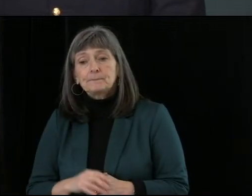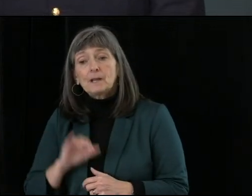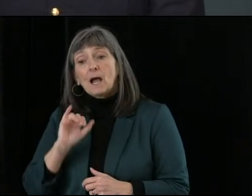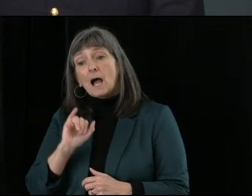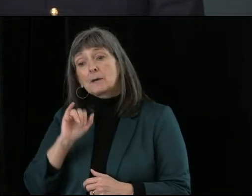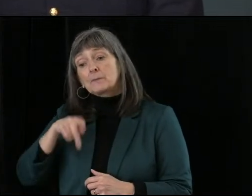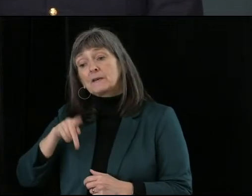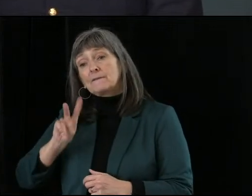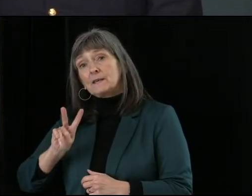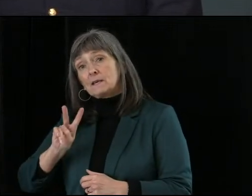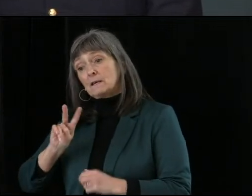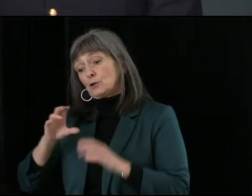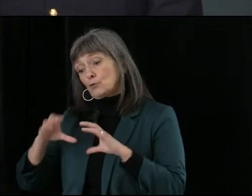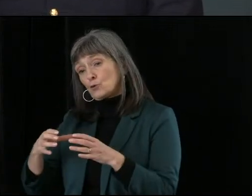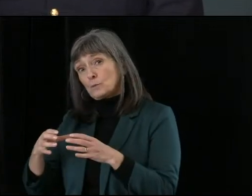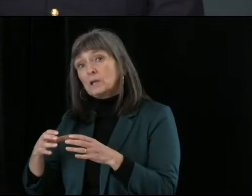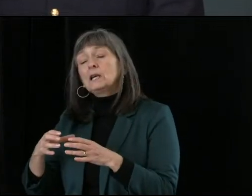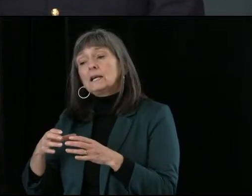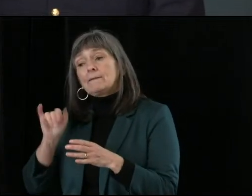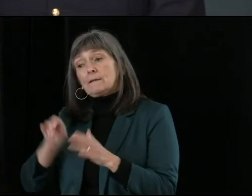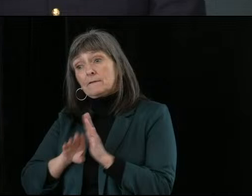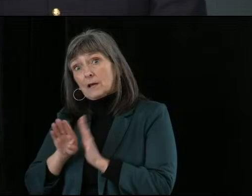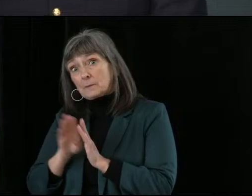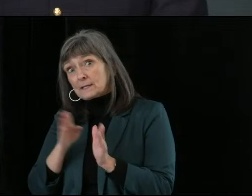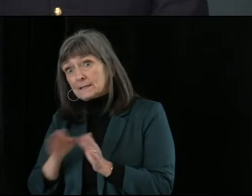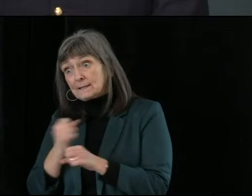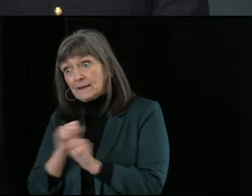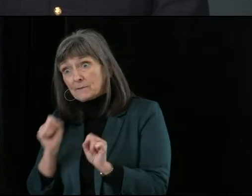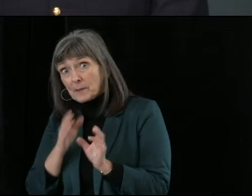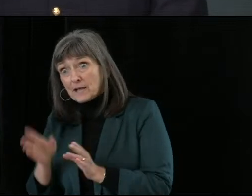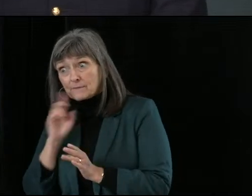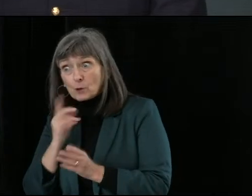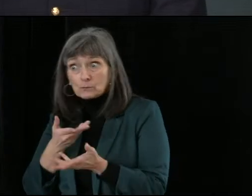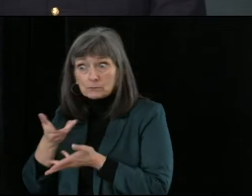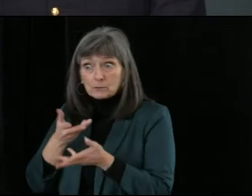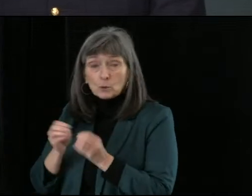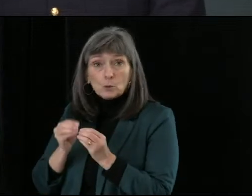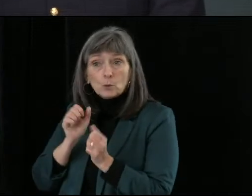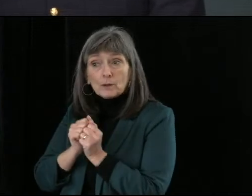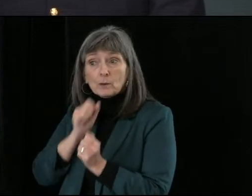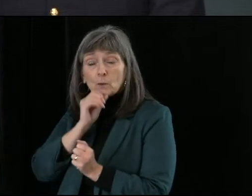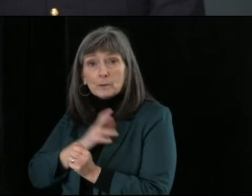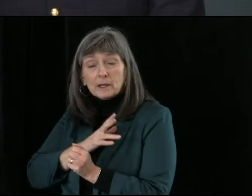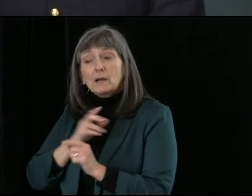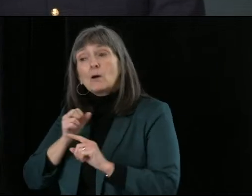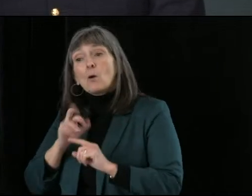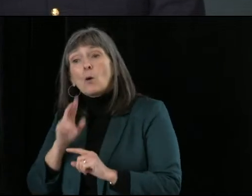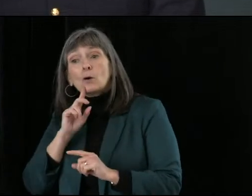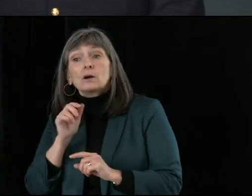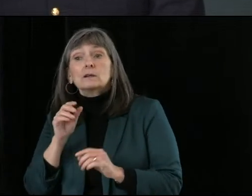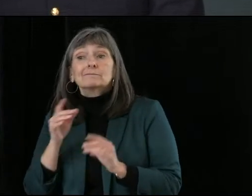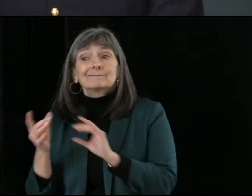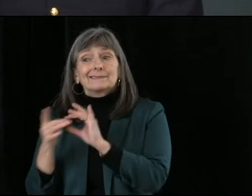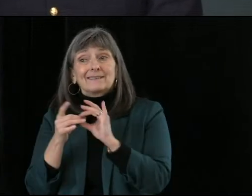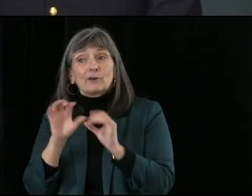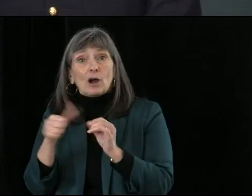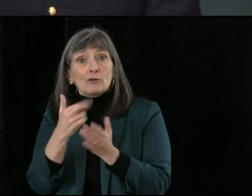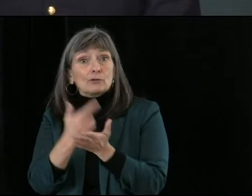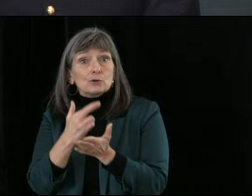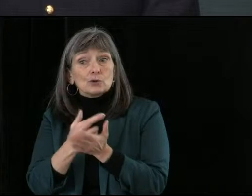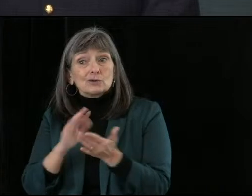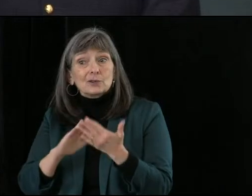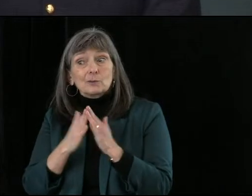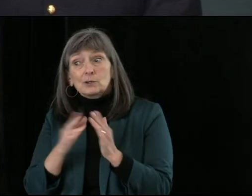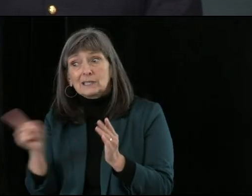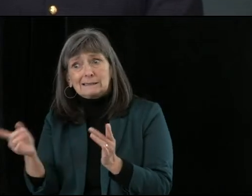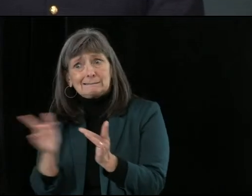IPV unit can help develop safety plans and also helps connect survivors to supports and resources in the community.